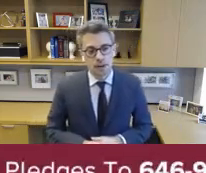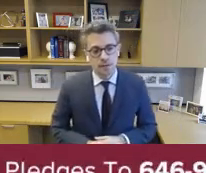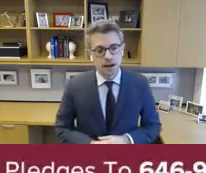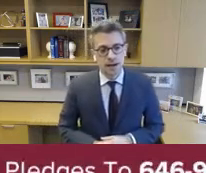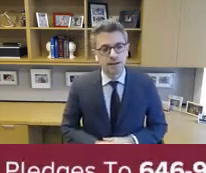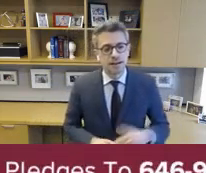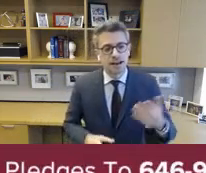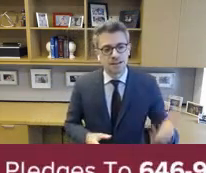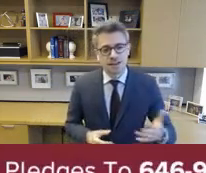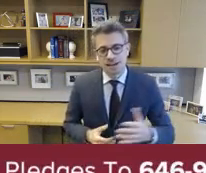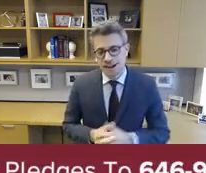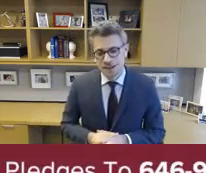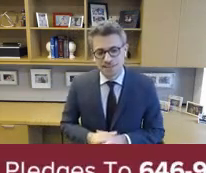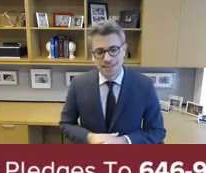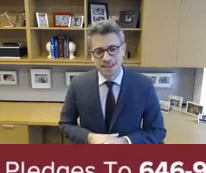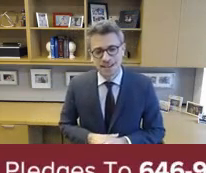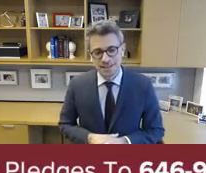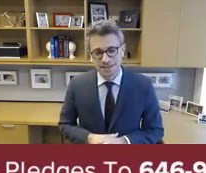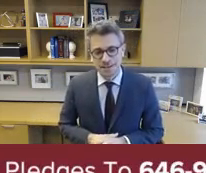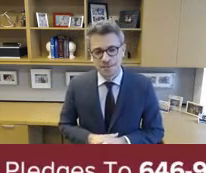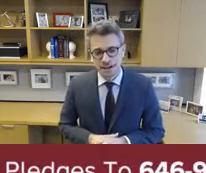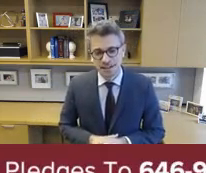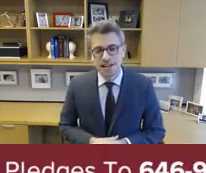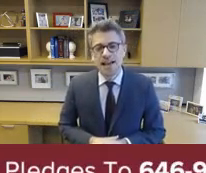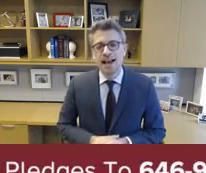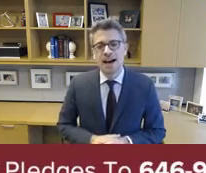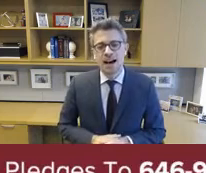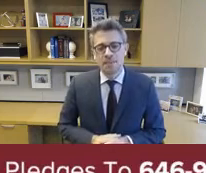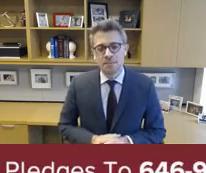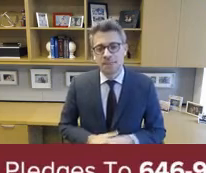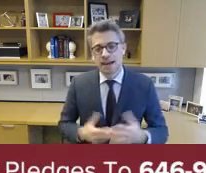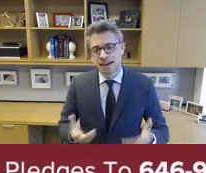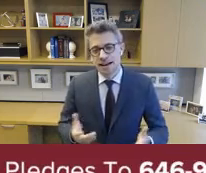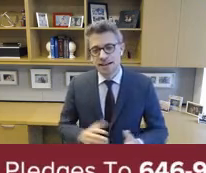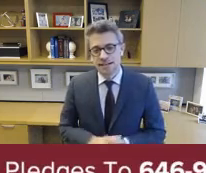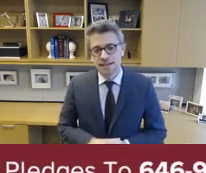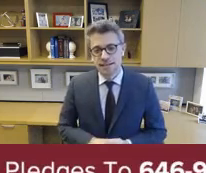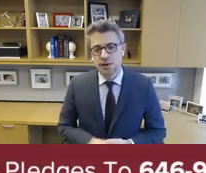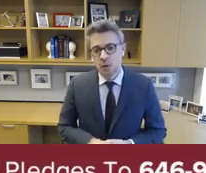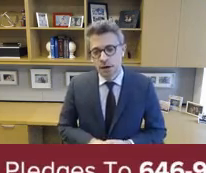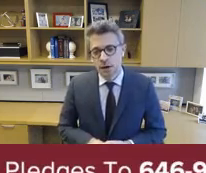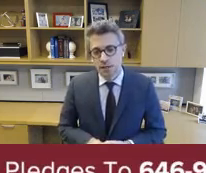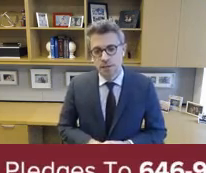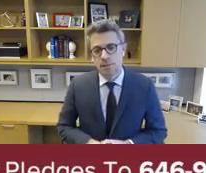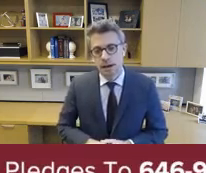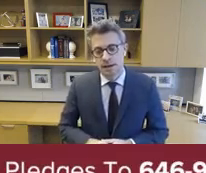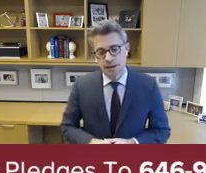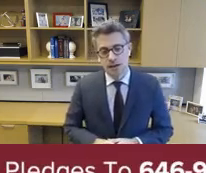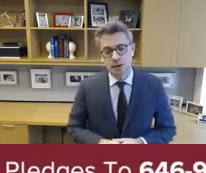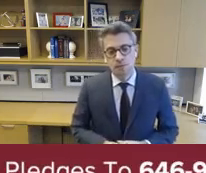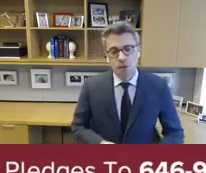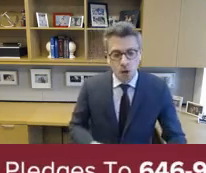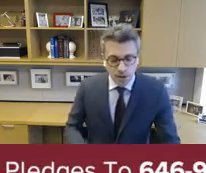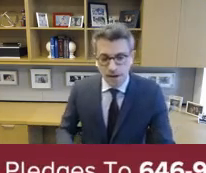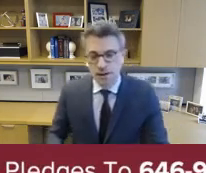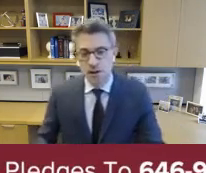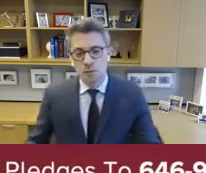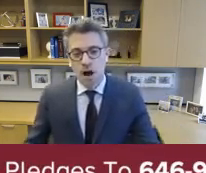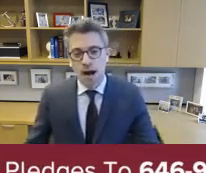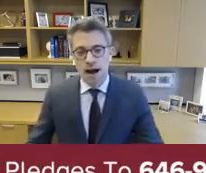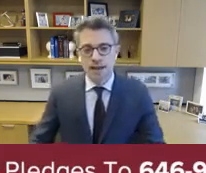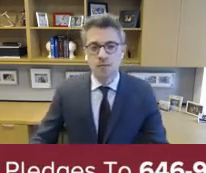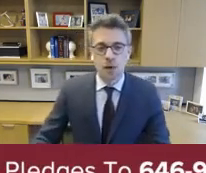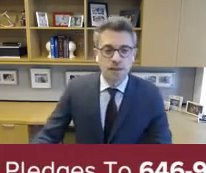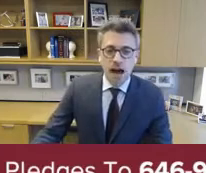if I'm wrong about that. John Thompson, thank you so much. And Doug Wingo and Tim Legg, thank you. Okay.